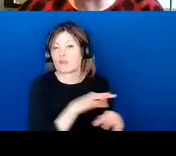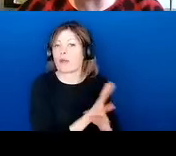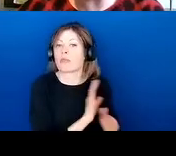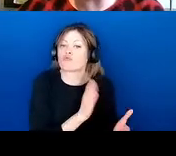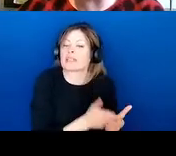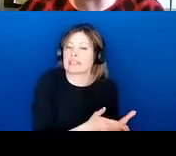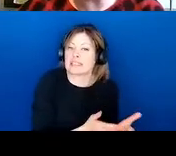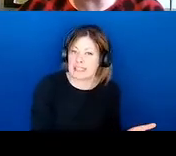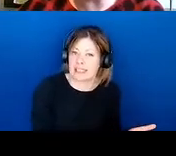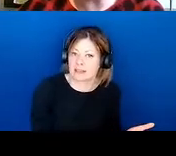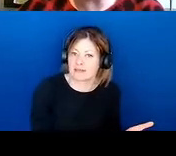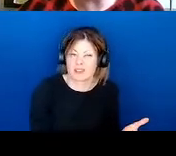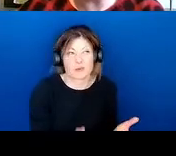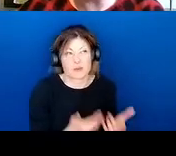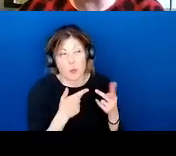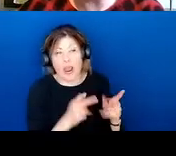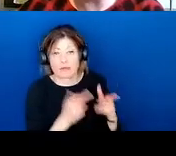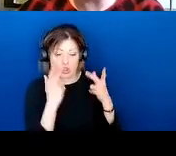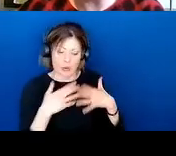their artistic talent,